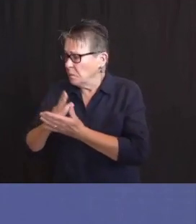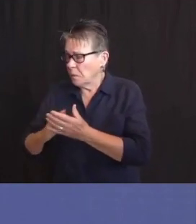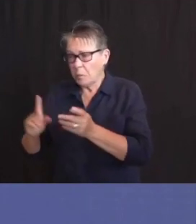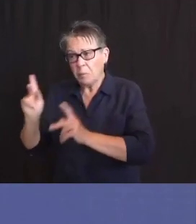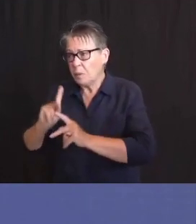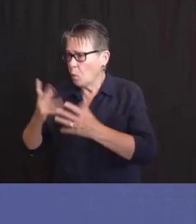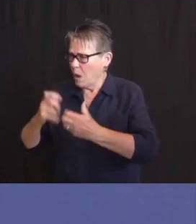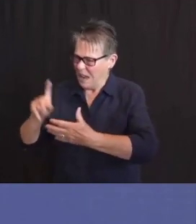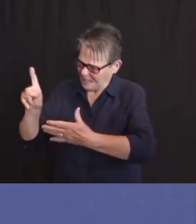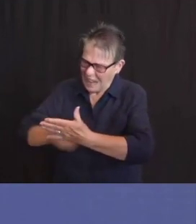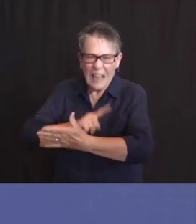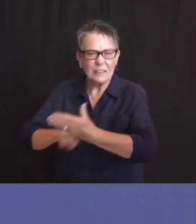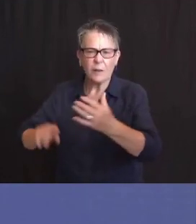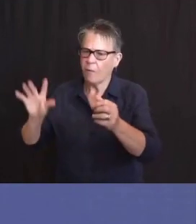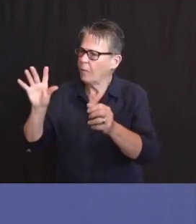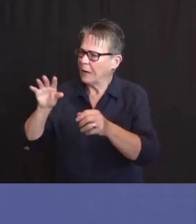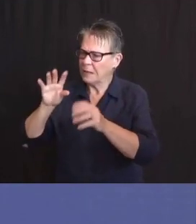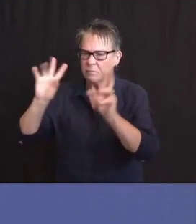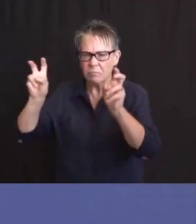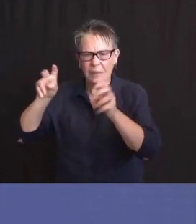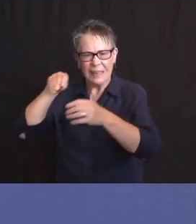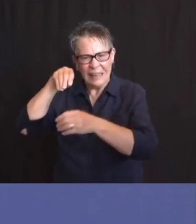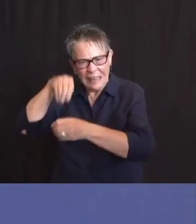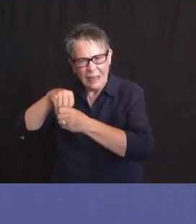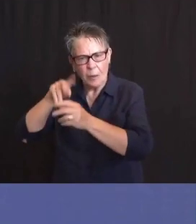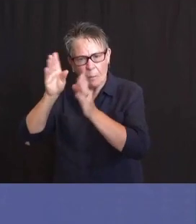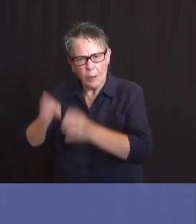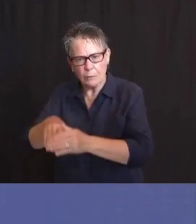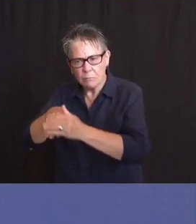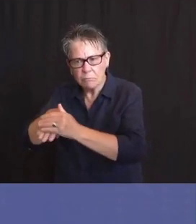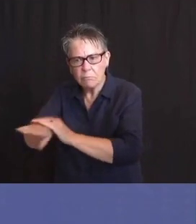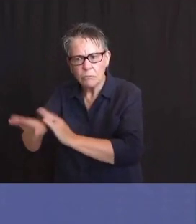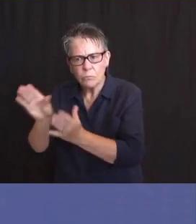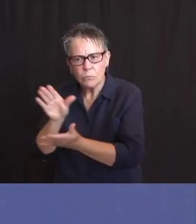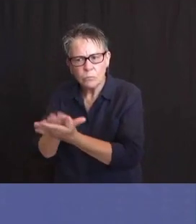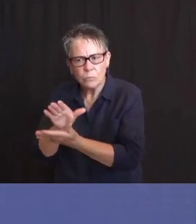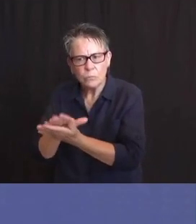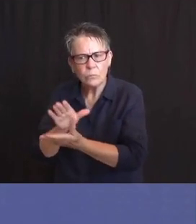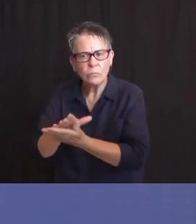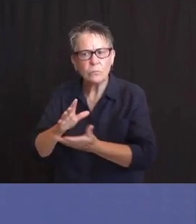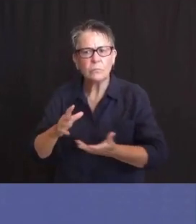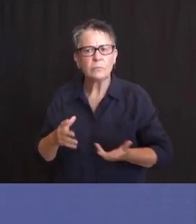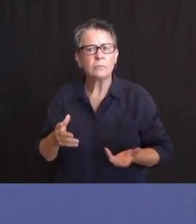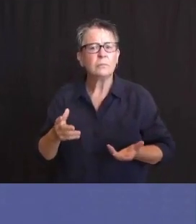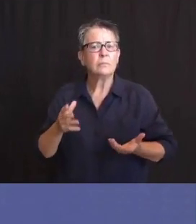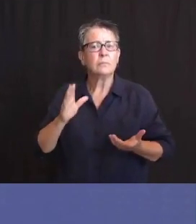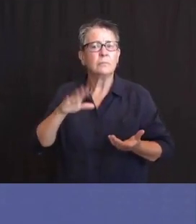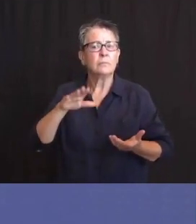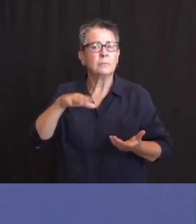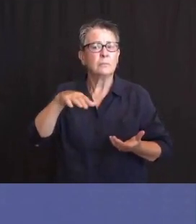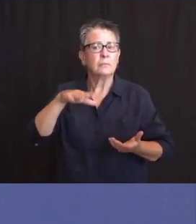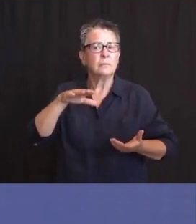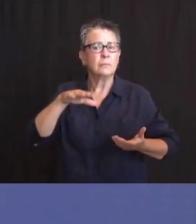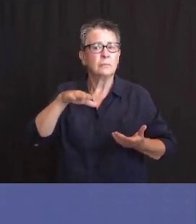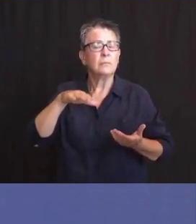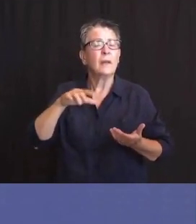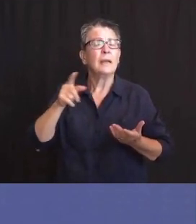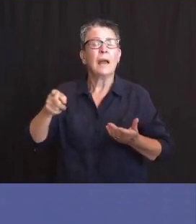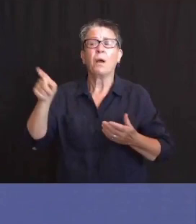the dozens of teachers who protested in Somerville yesterday and who said they're afraid to go back to the classes? Is that it?